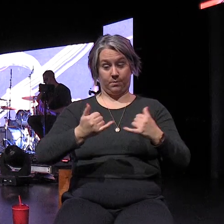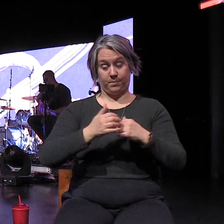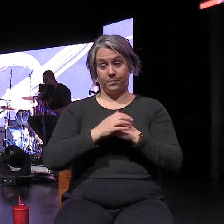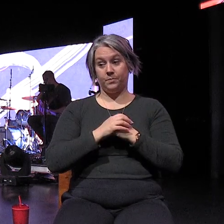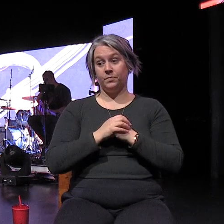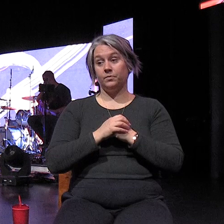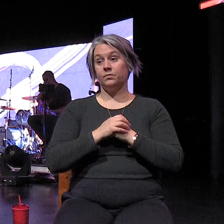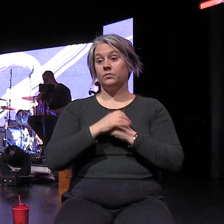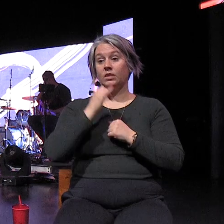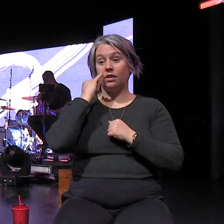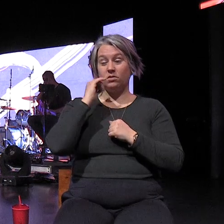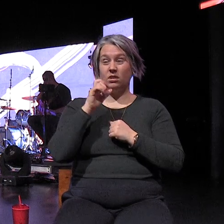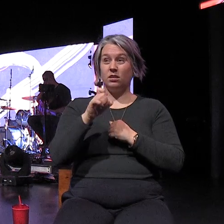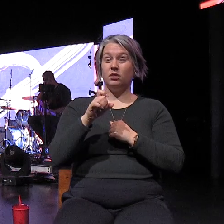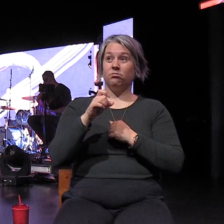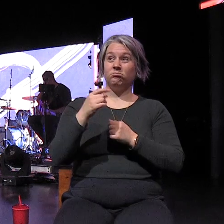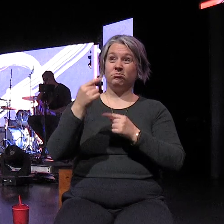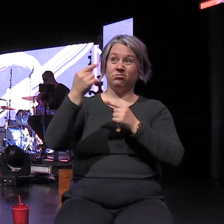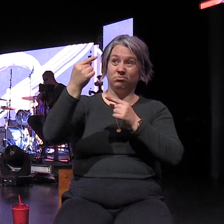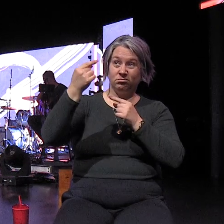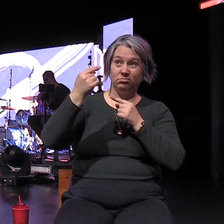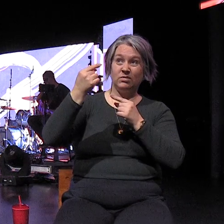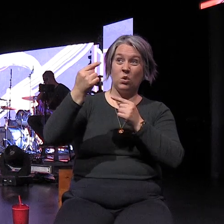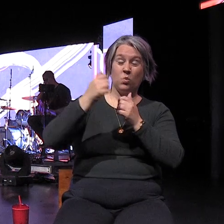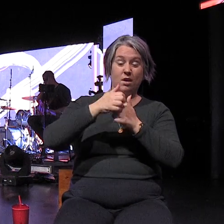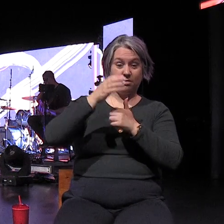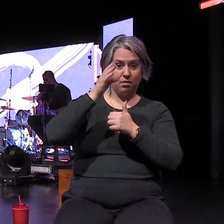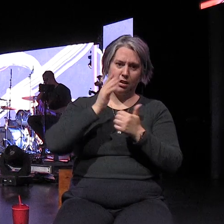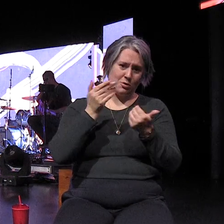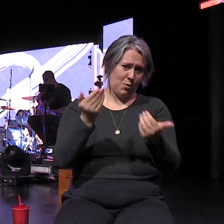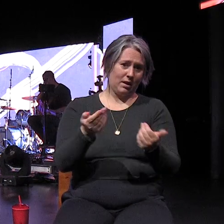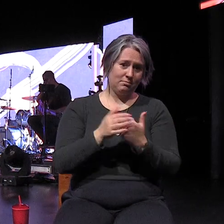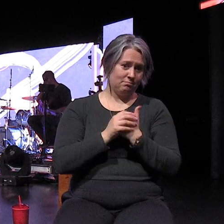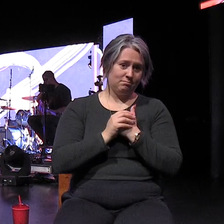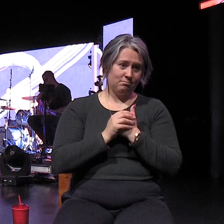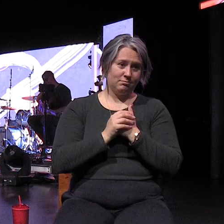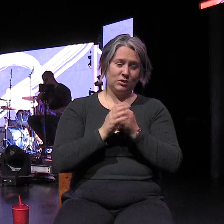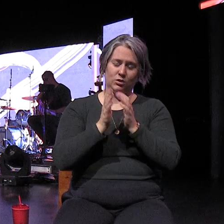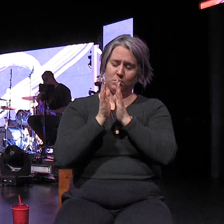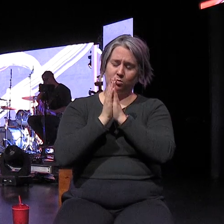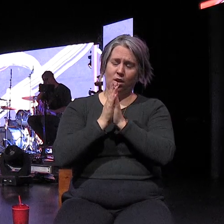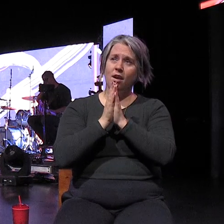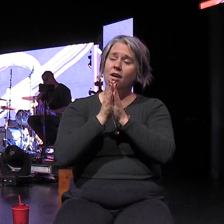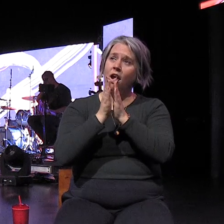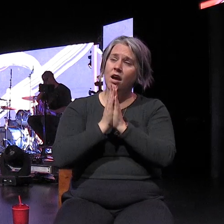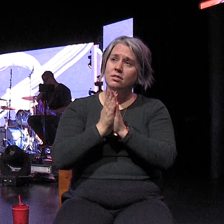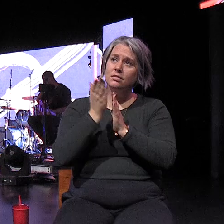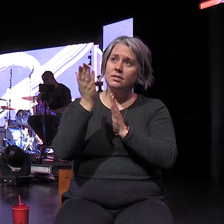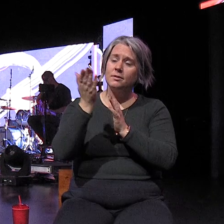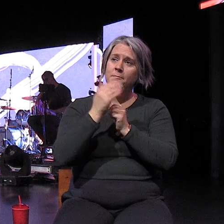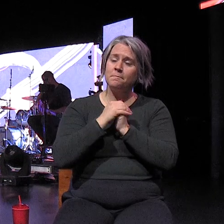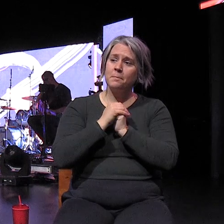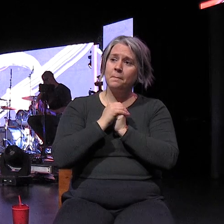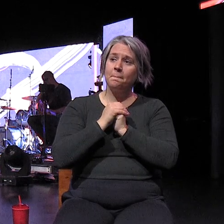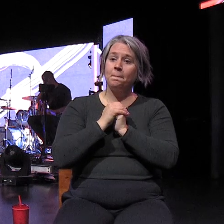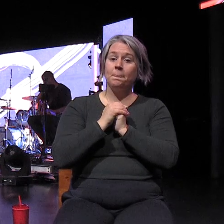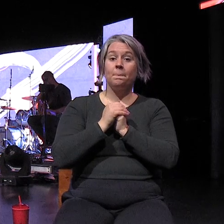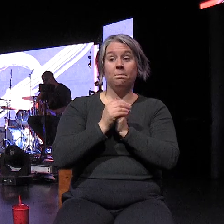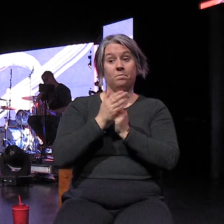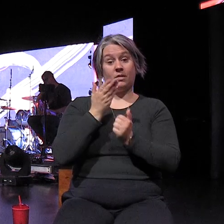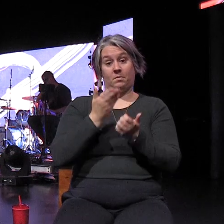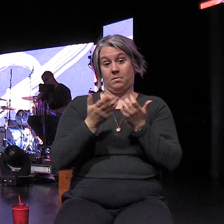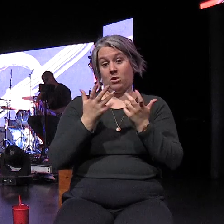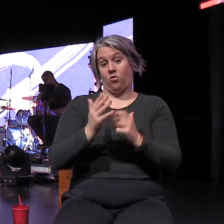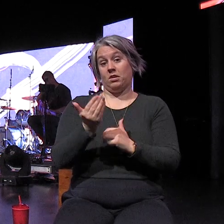if you need to wrestle with God, wrestle with God. Just be in his presence, ask him. Some of you may already know what it